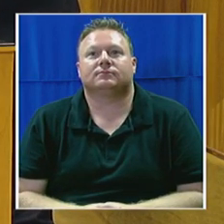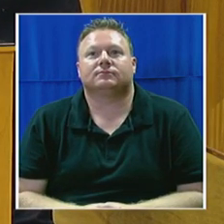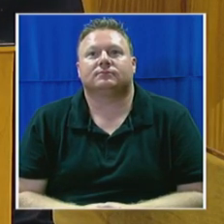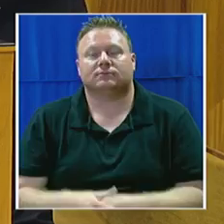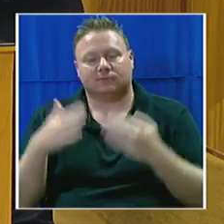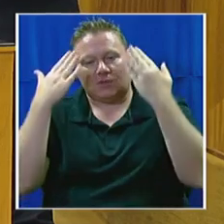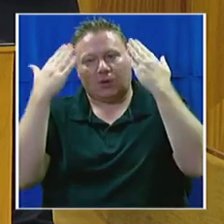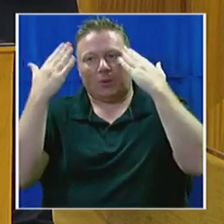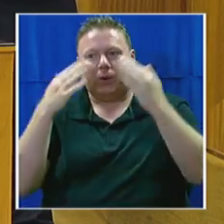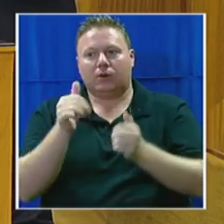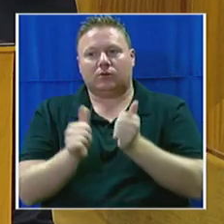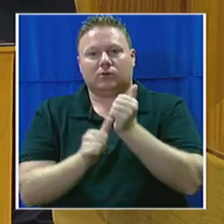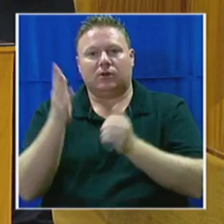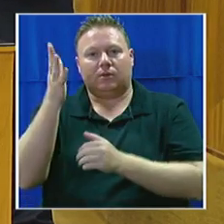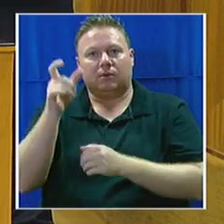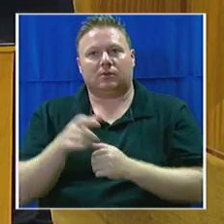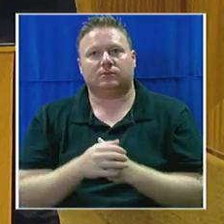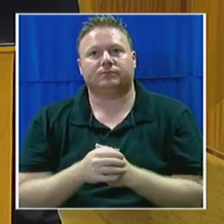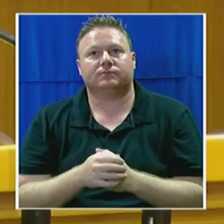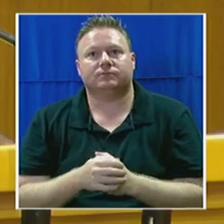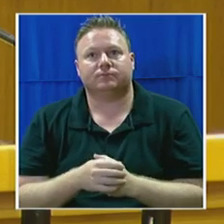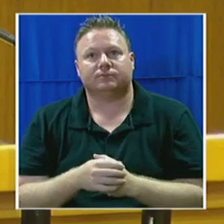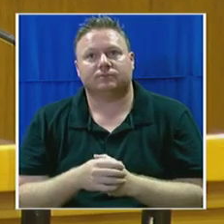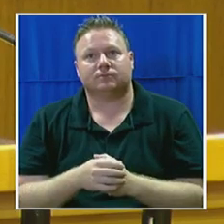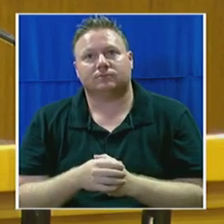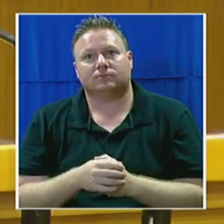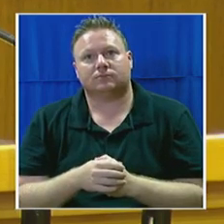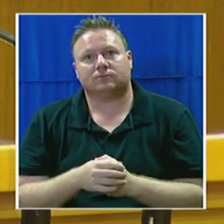Mandibulele kwakhona Sihlalo.